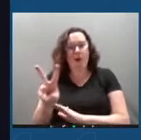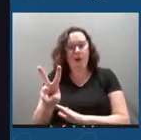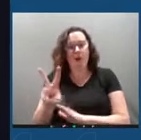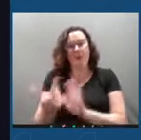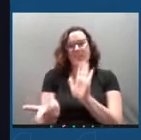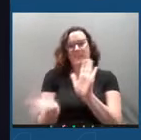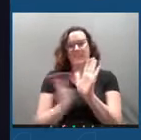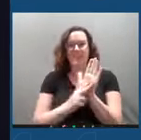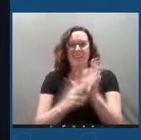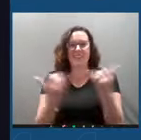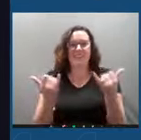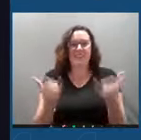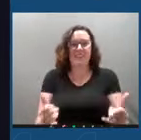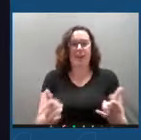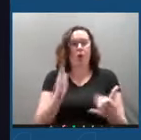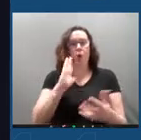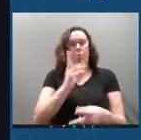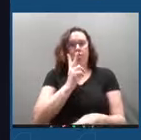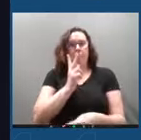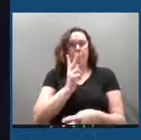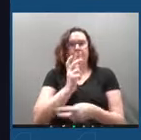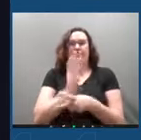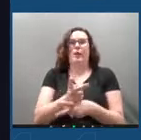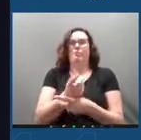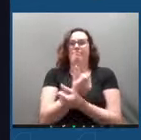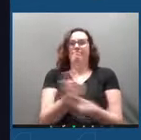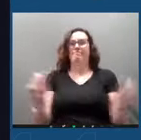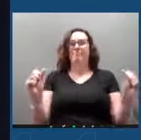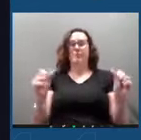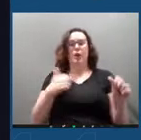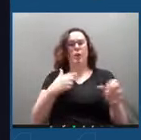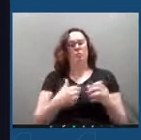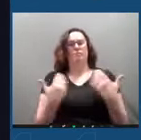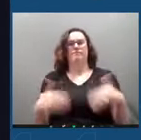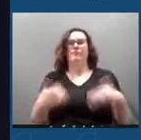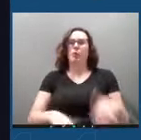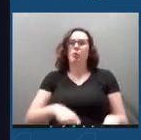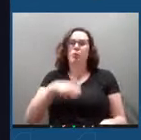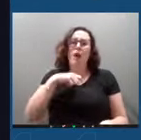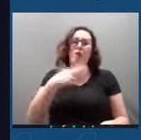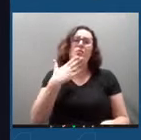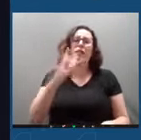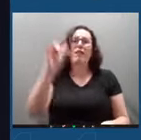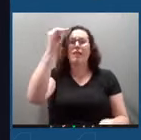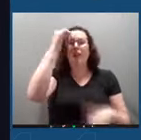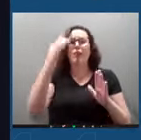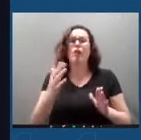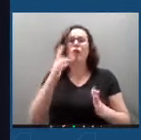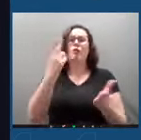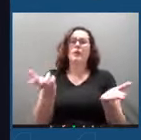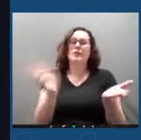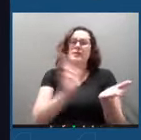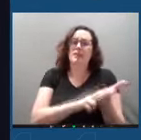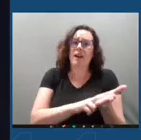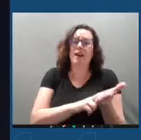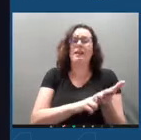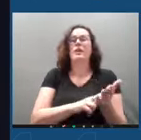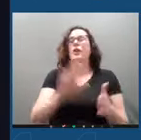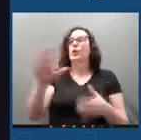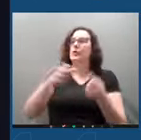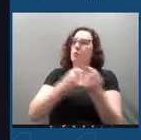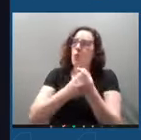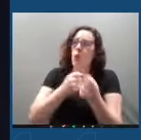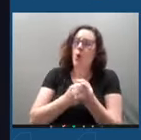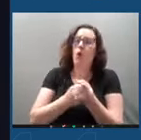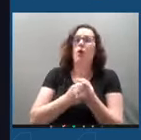keep people safe. And I could not be more prouder of this effort, and I want to thank the governor for signing this legislation. I want to thank her for her support, and